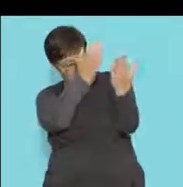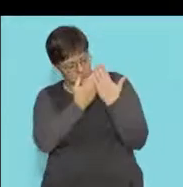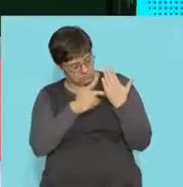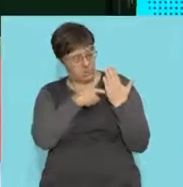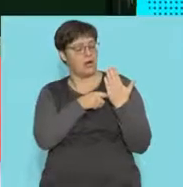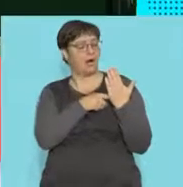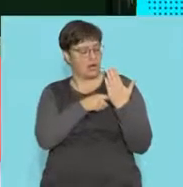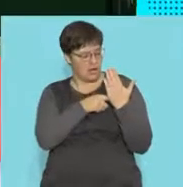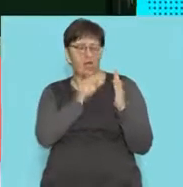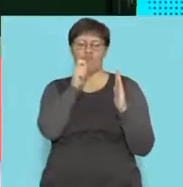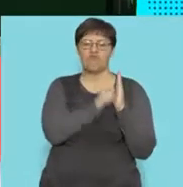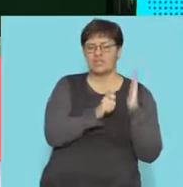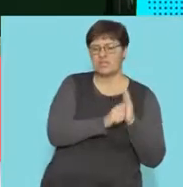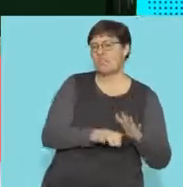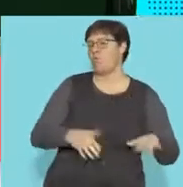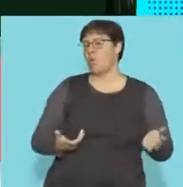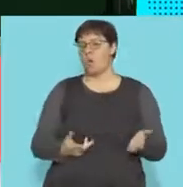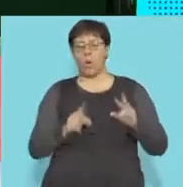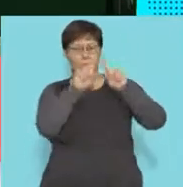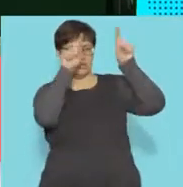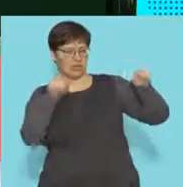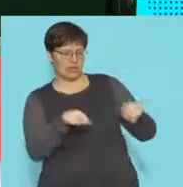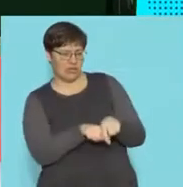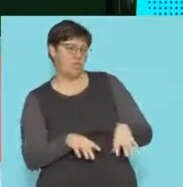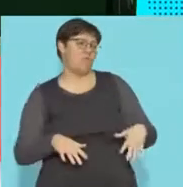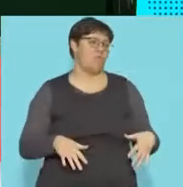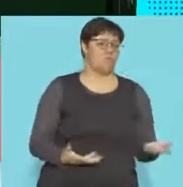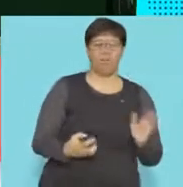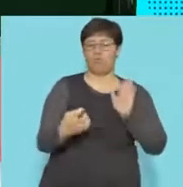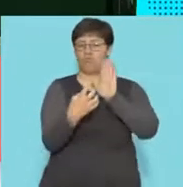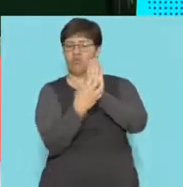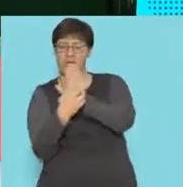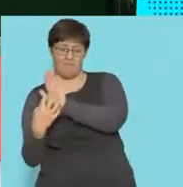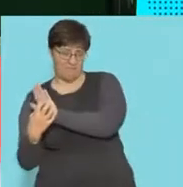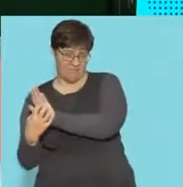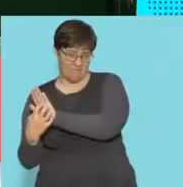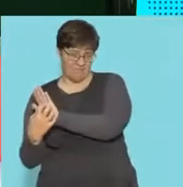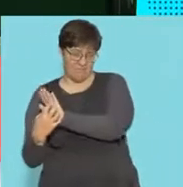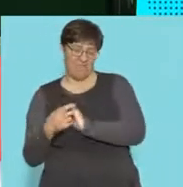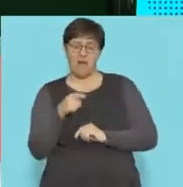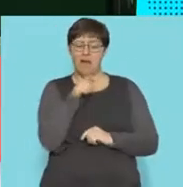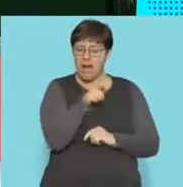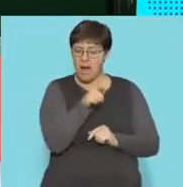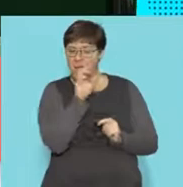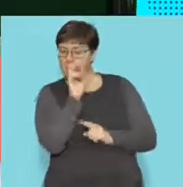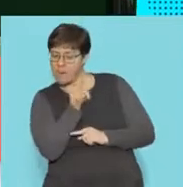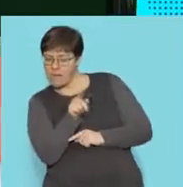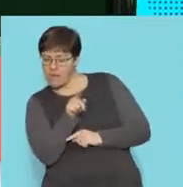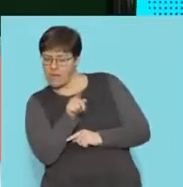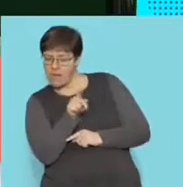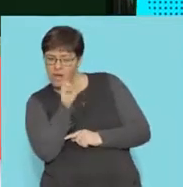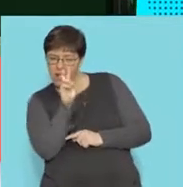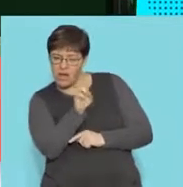information. It could be written, it could be a picture, it could be a graph, and you have to